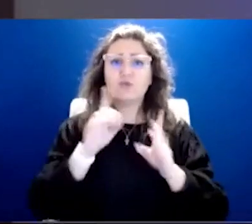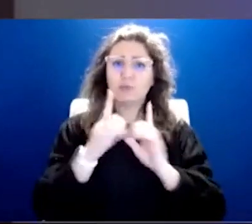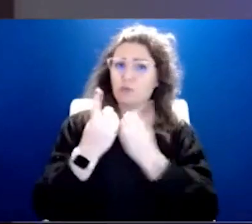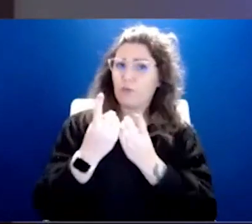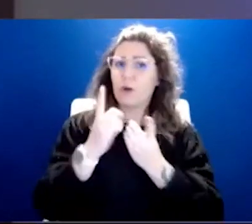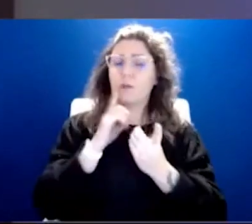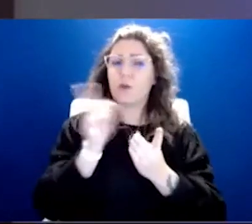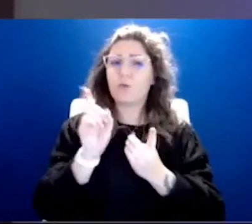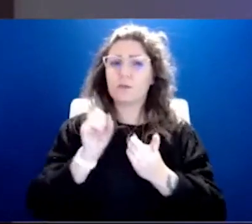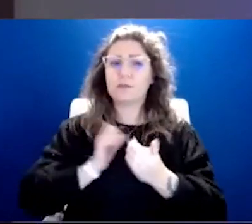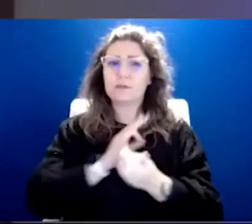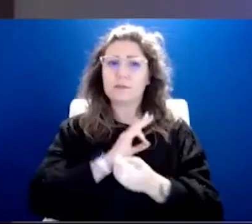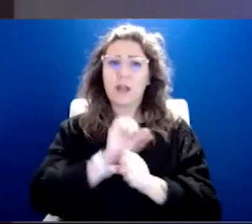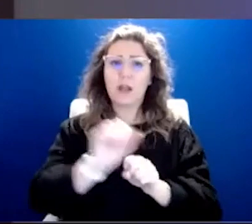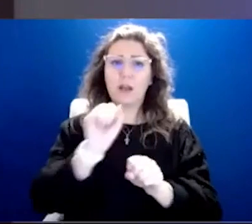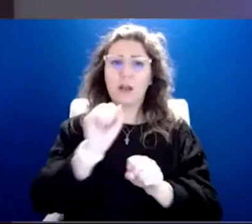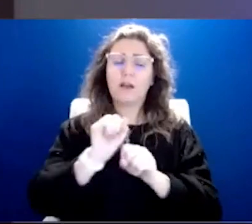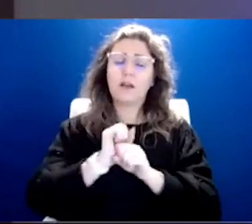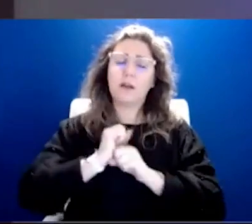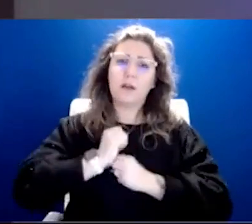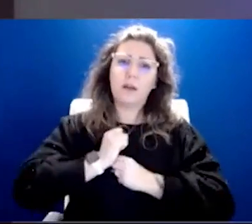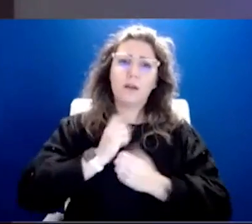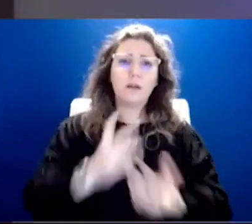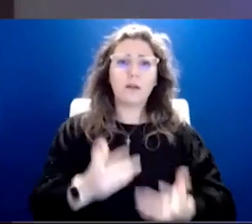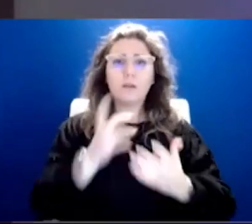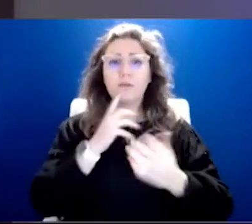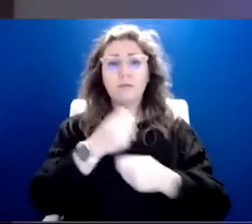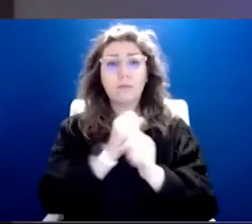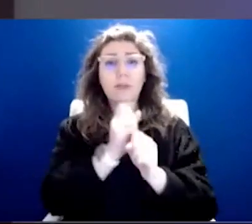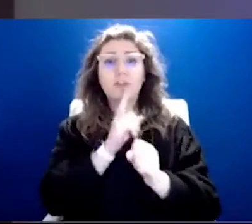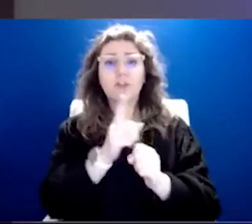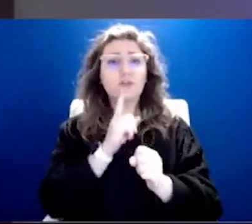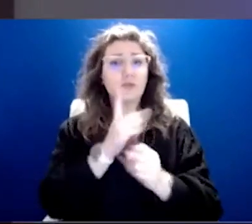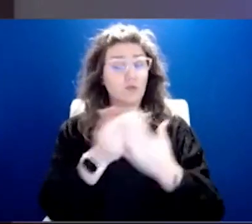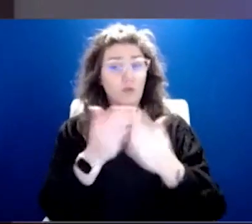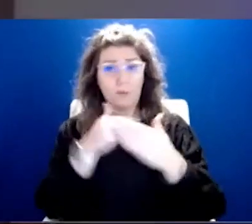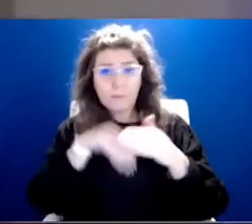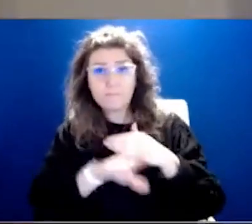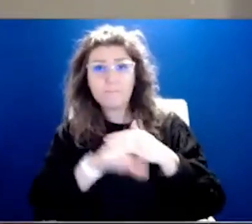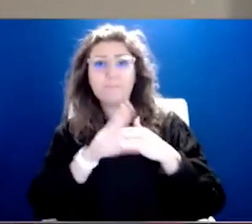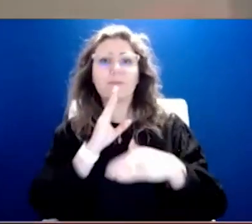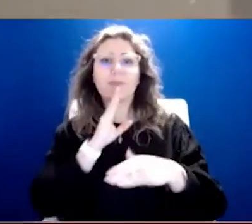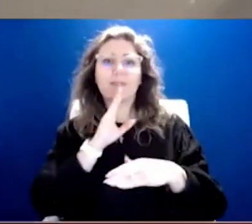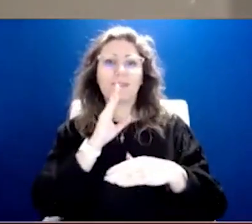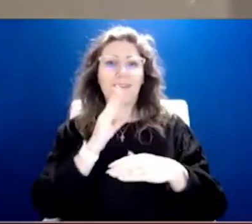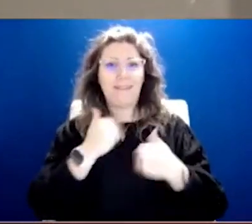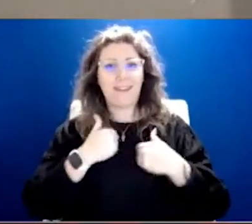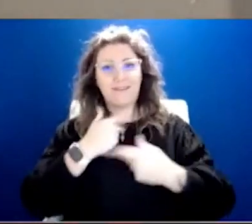and tirelessly to make sure whoever comes through those doors are cared for.